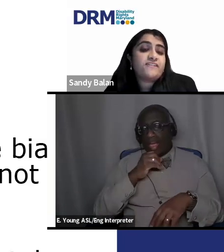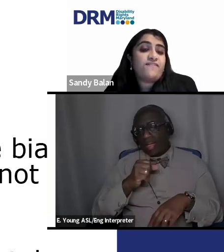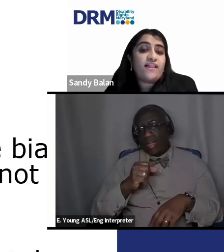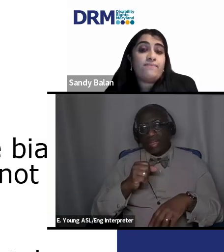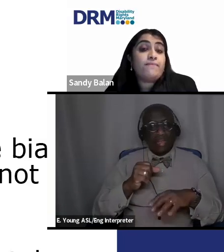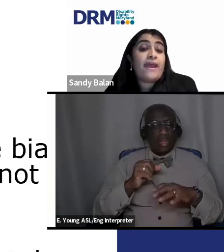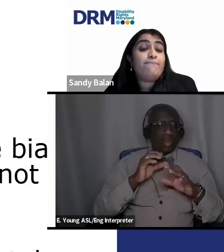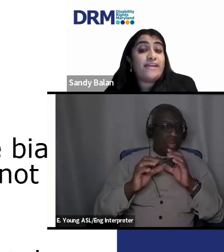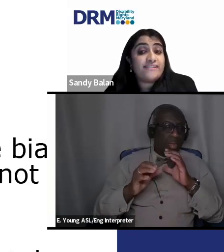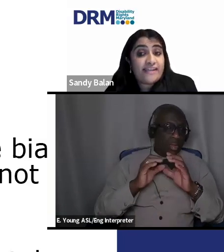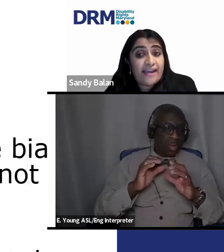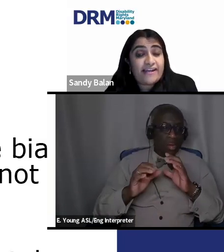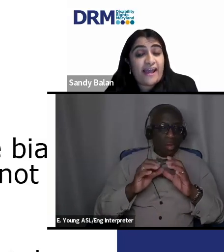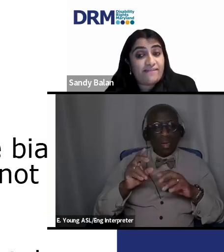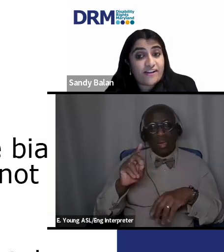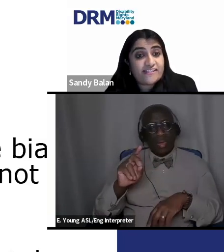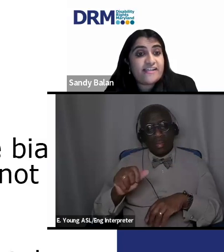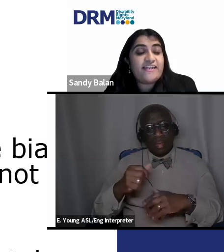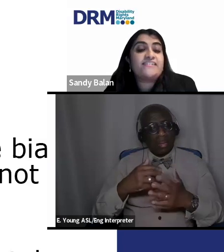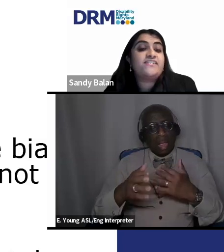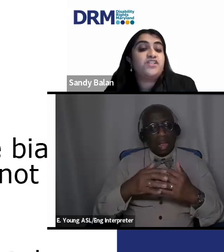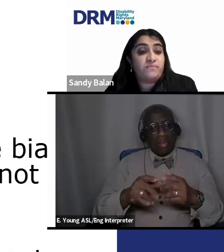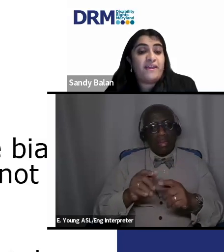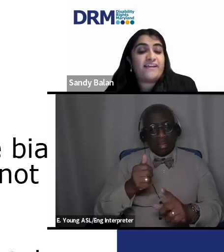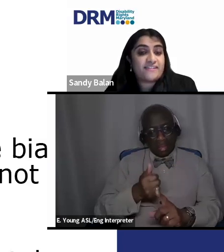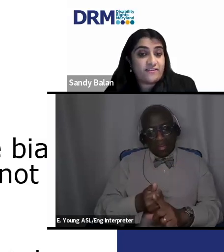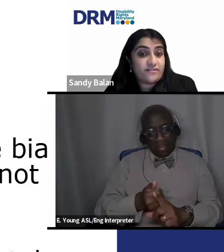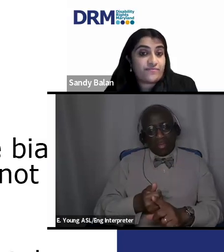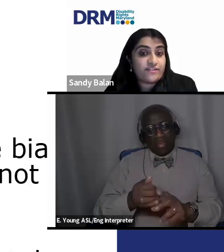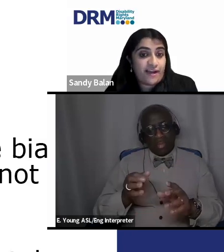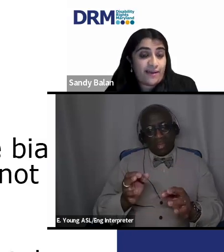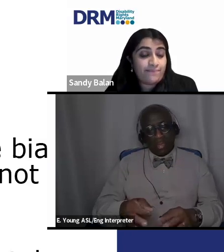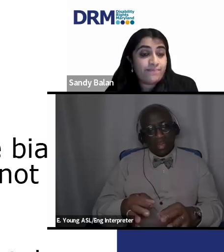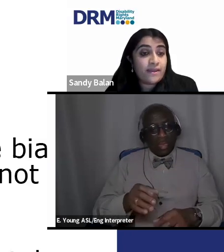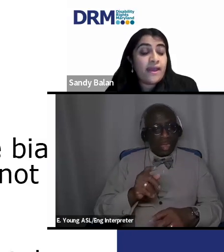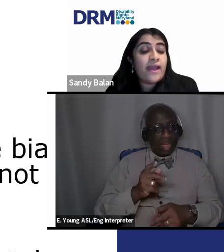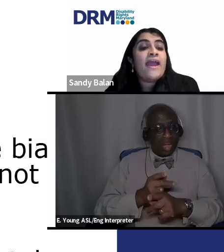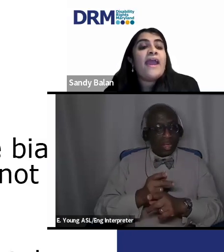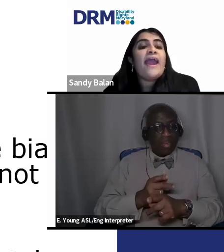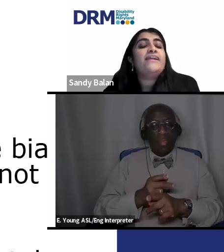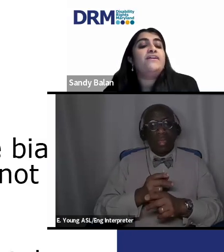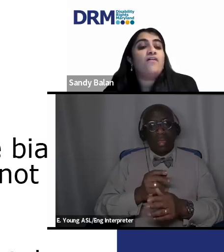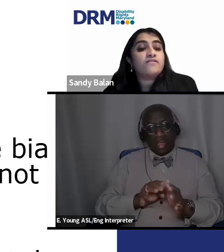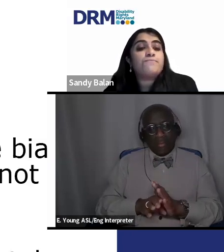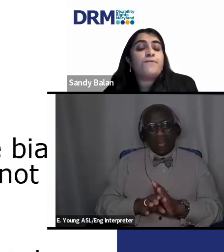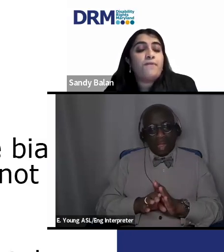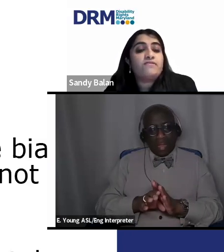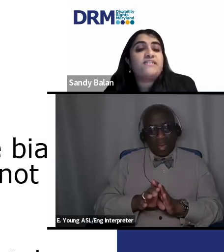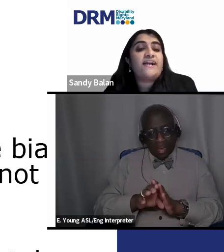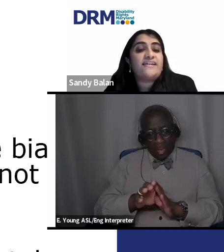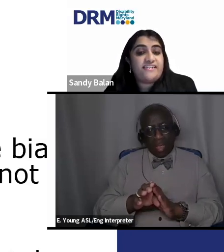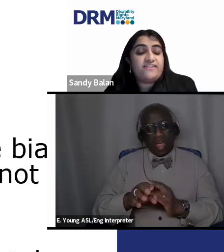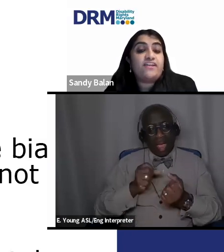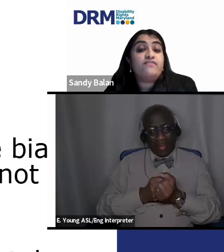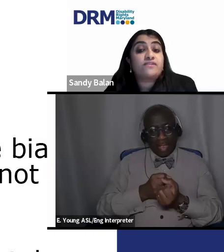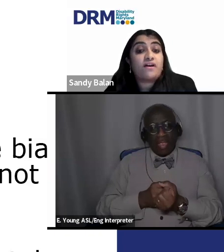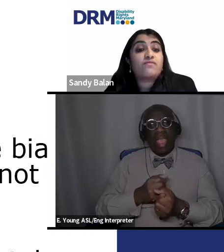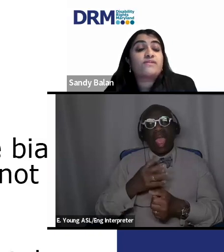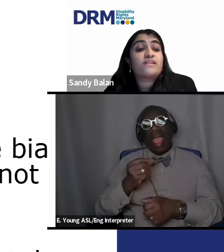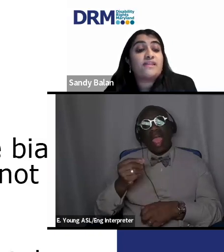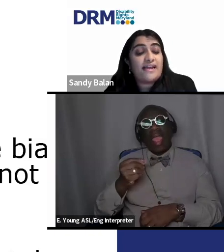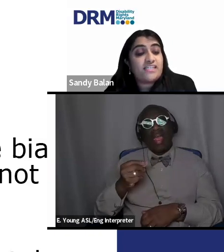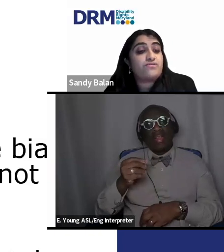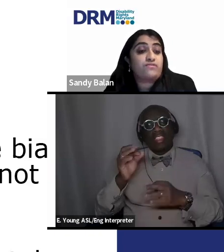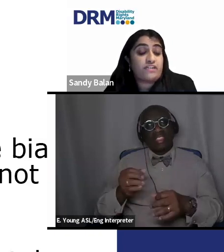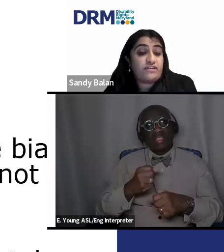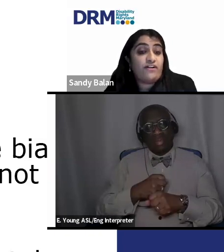helps a person develop and maintain advocacy and decision-making skills over time. And it also promotes the idea that you